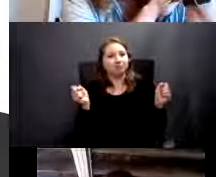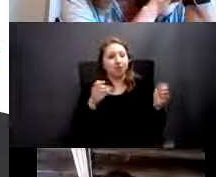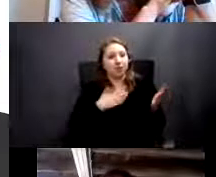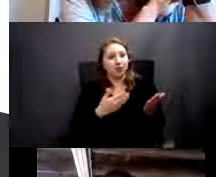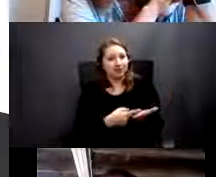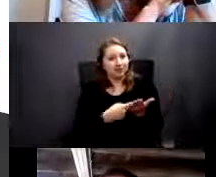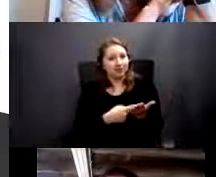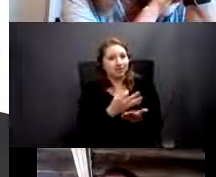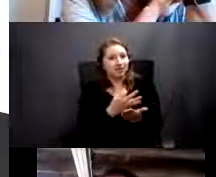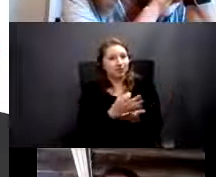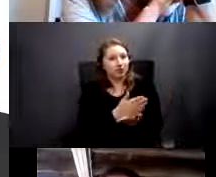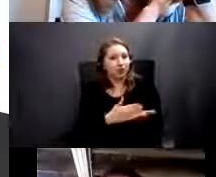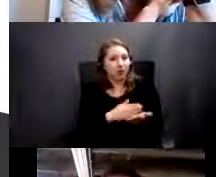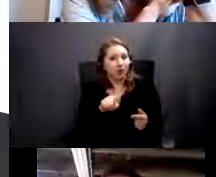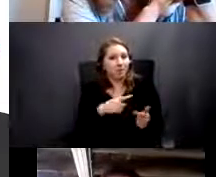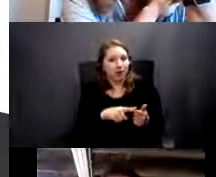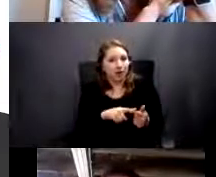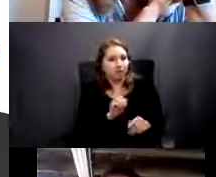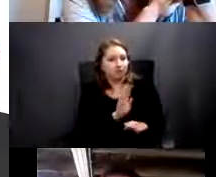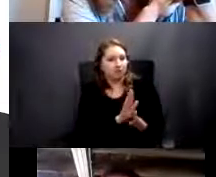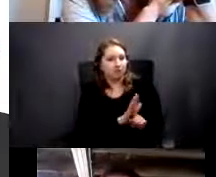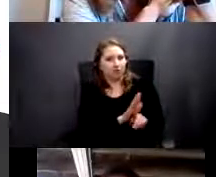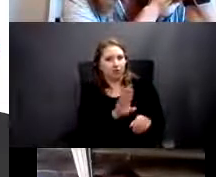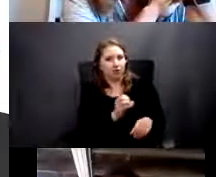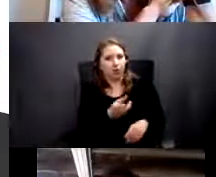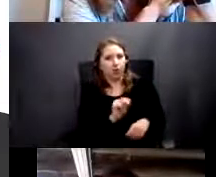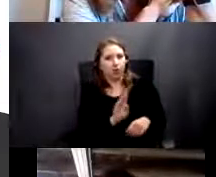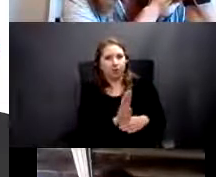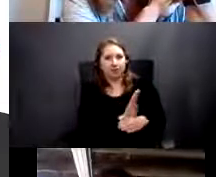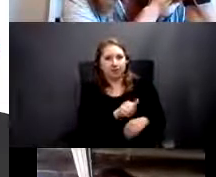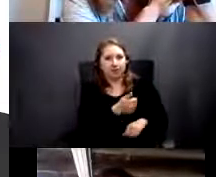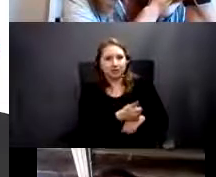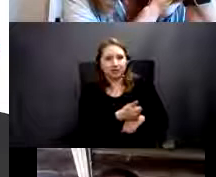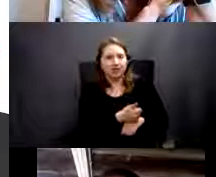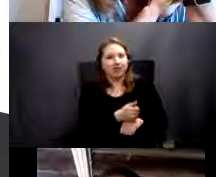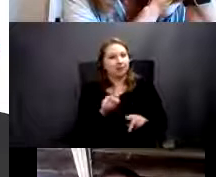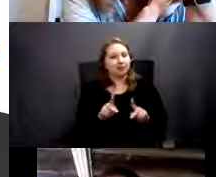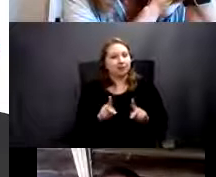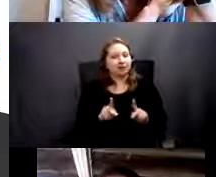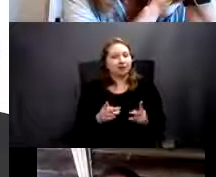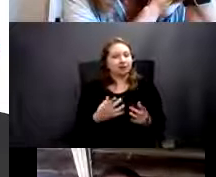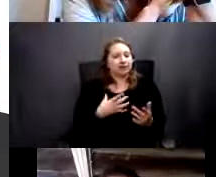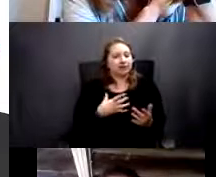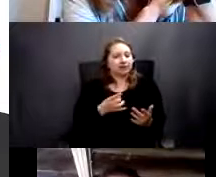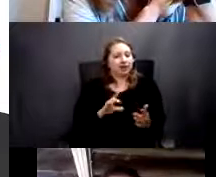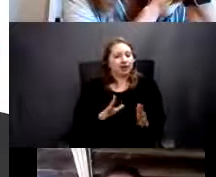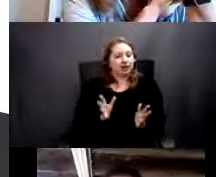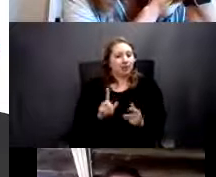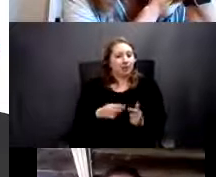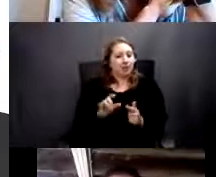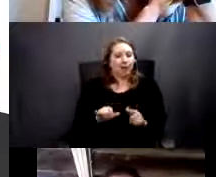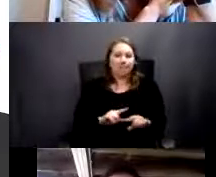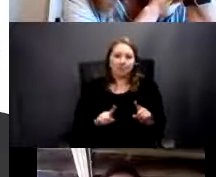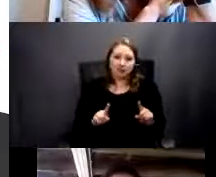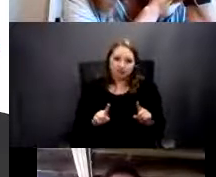financial piece, about having your own business. People don't always like to talk about that, but it's a real part and it's a real